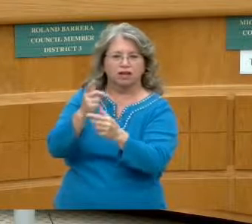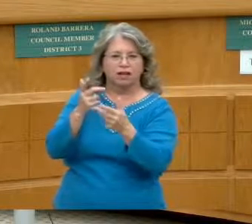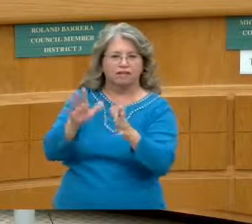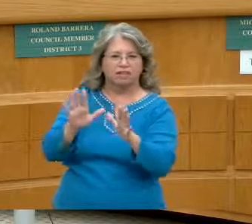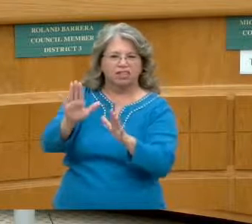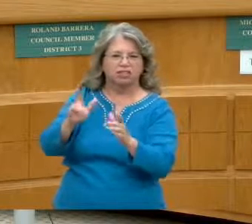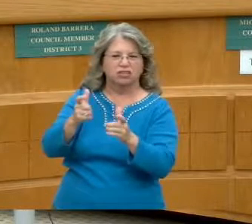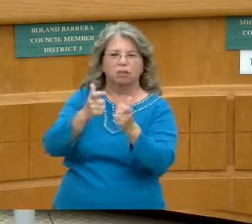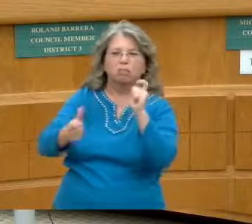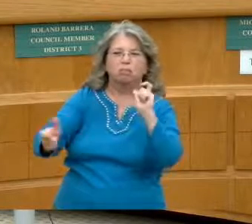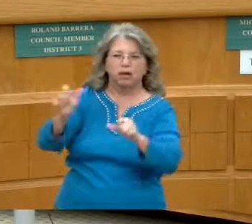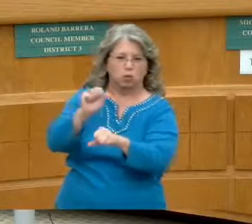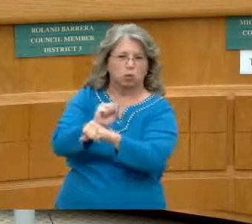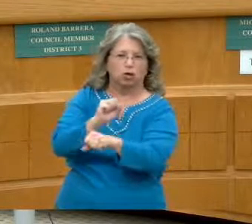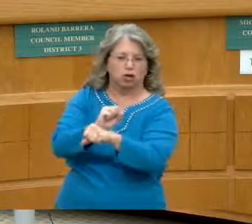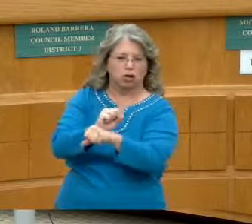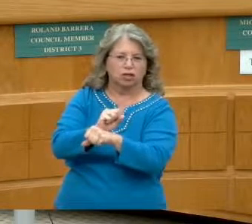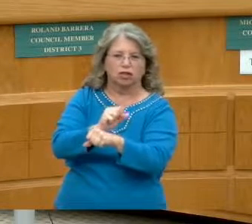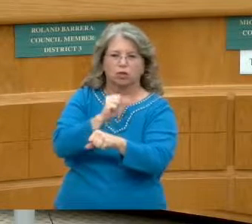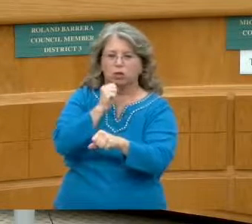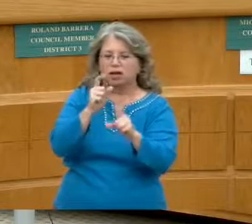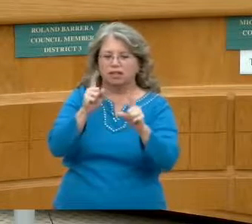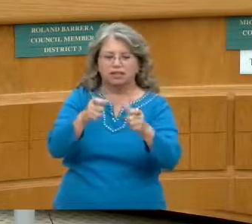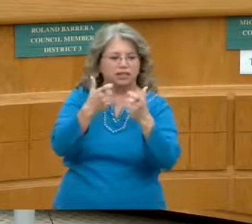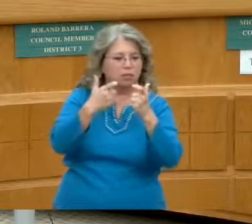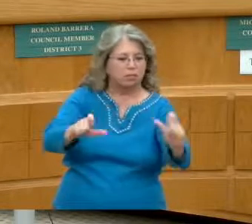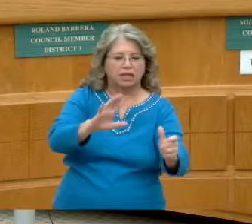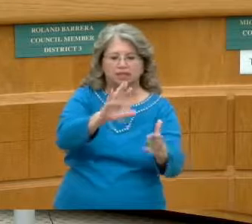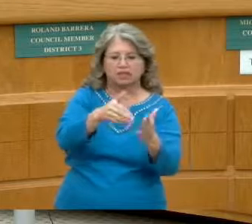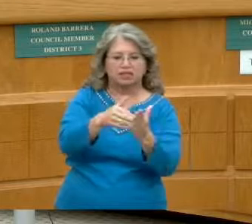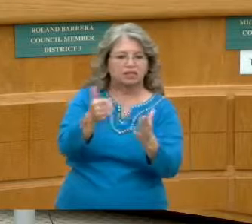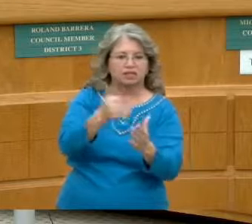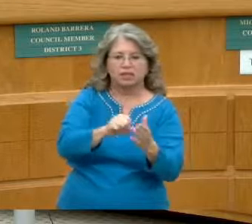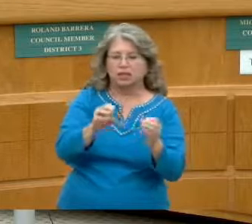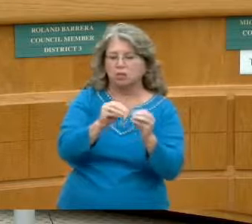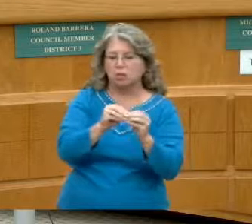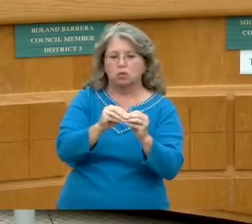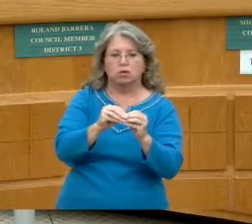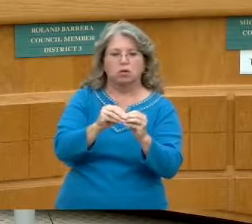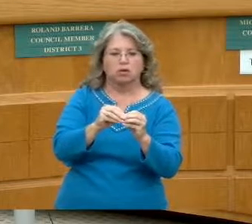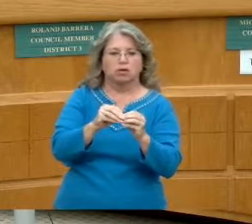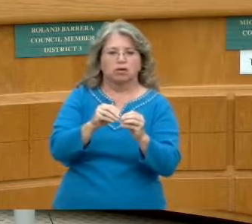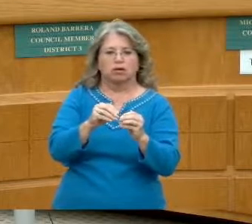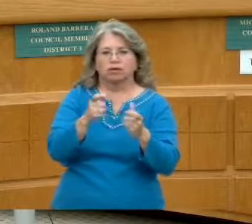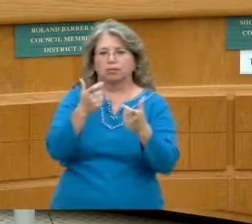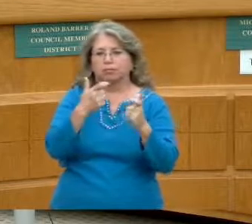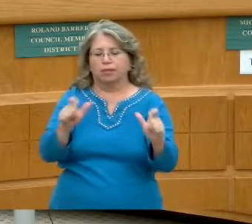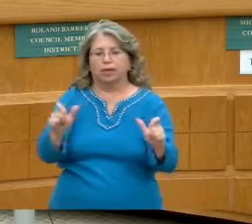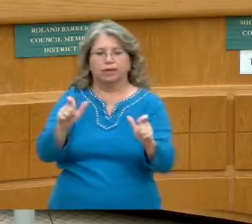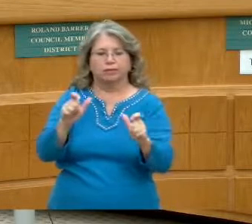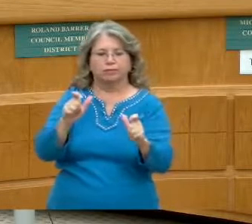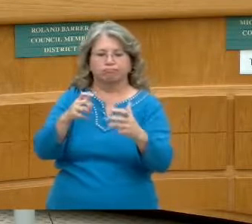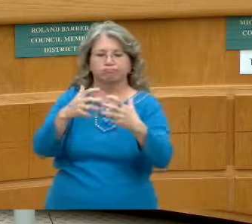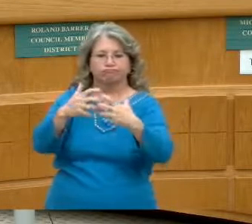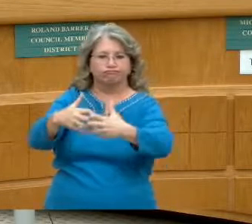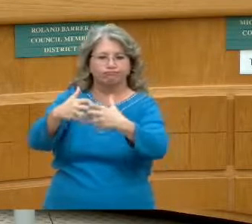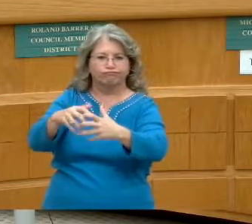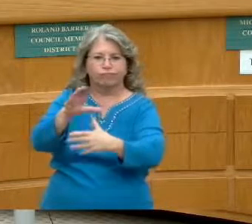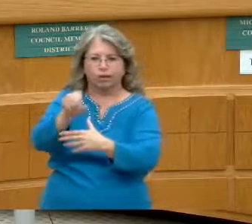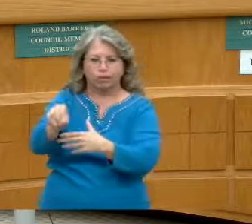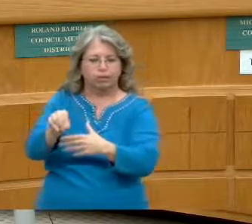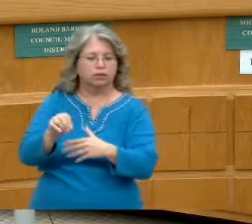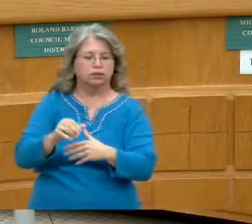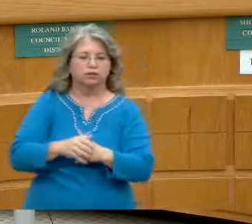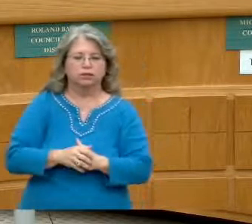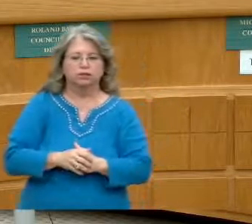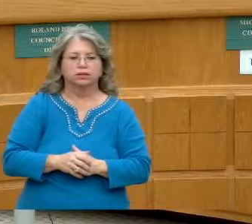big institutions, so it's kind of trending down, which is okay, because those outbreak areas we don't want. And so